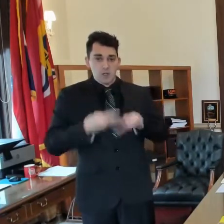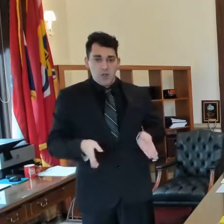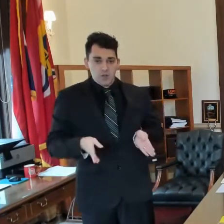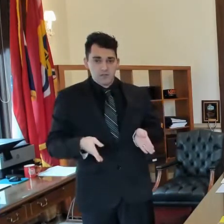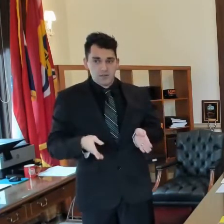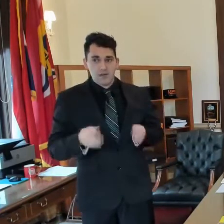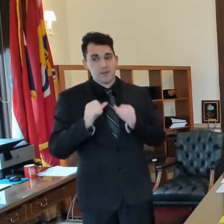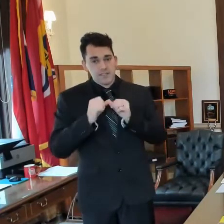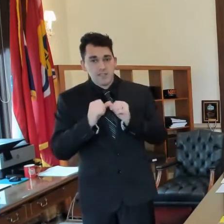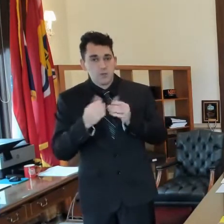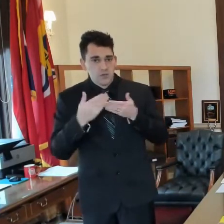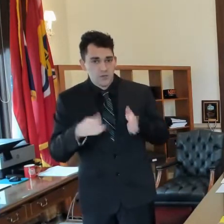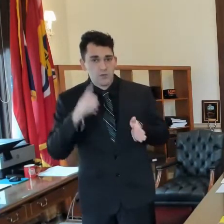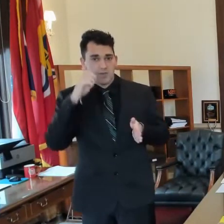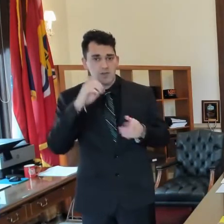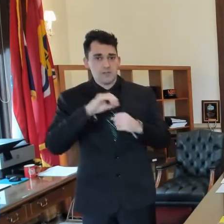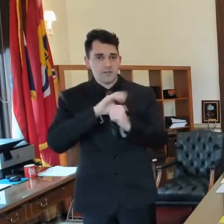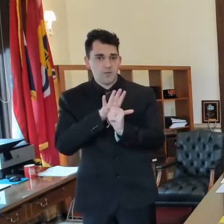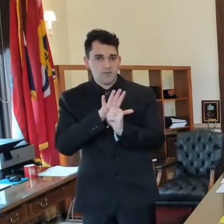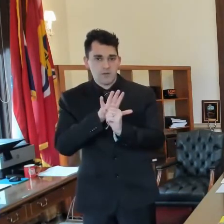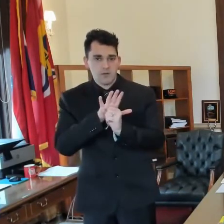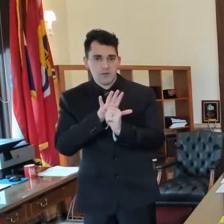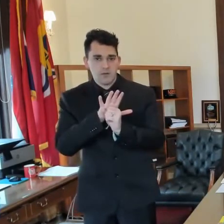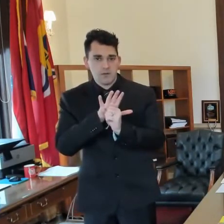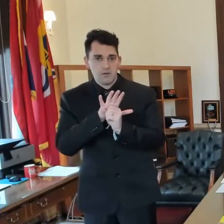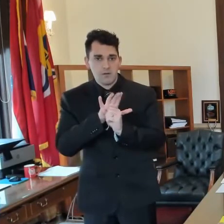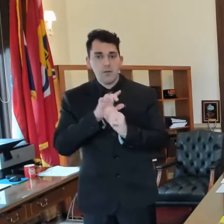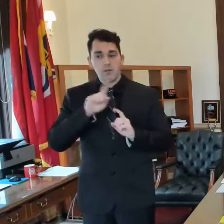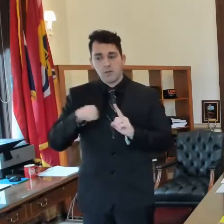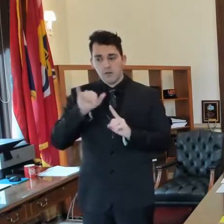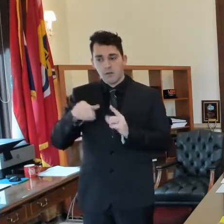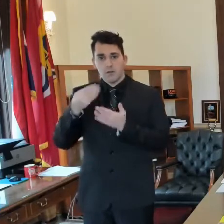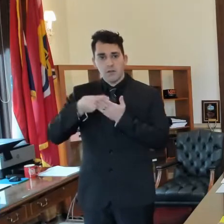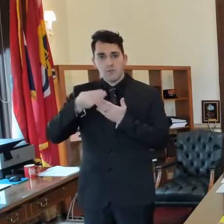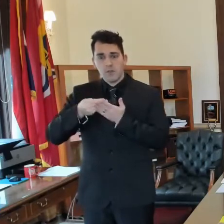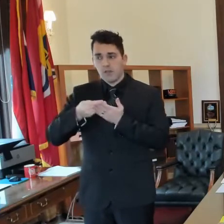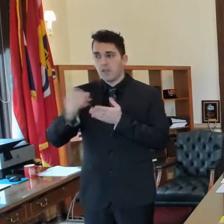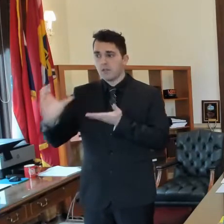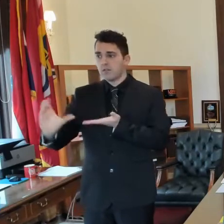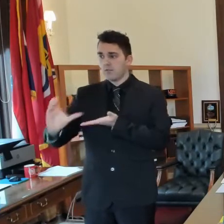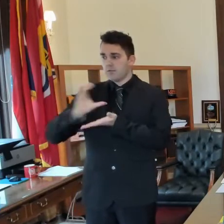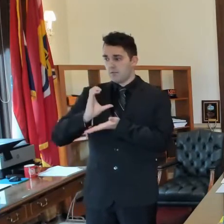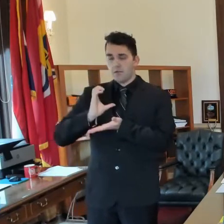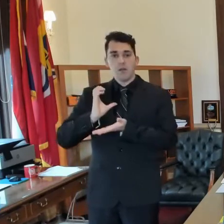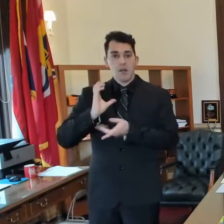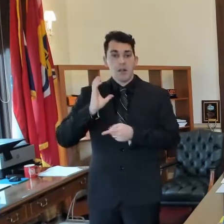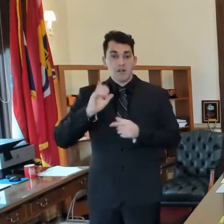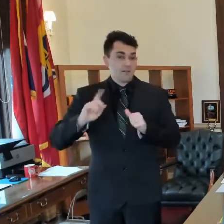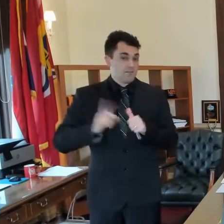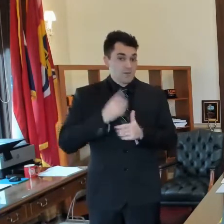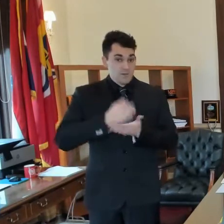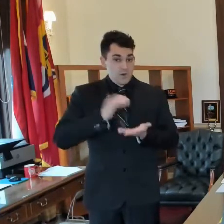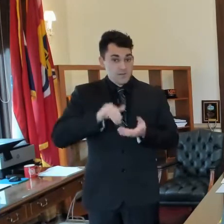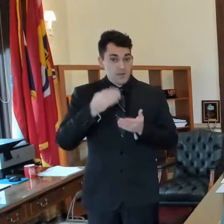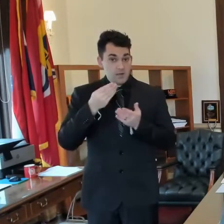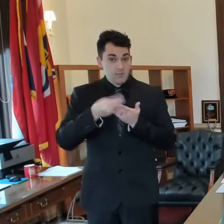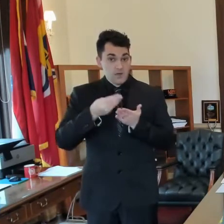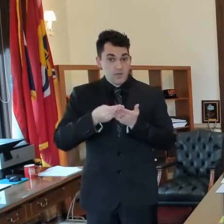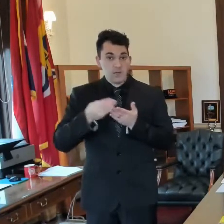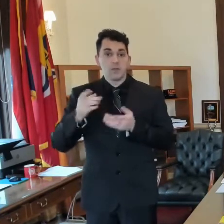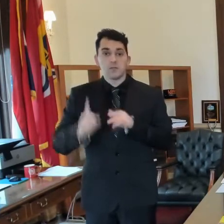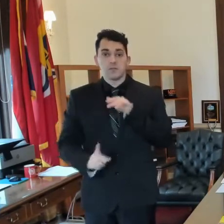COVID. So when that money comes in, which the first tranche of that money will come in May 11th, and when that comes